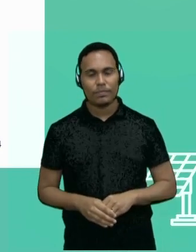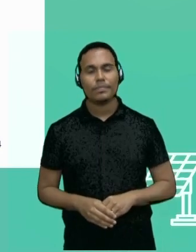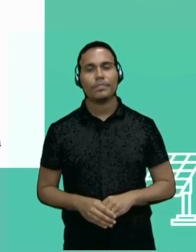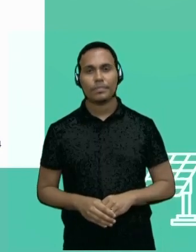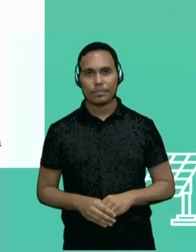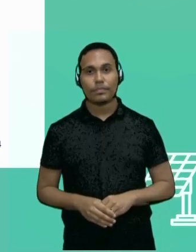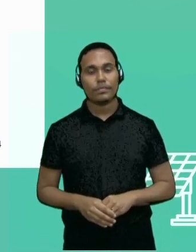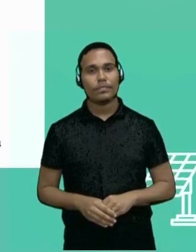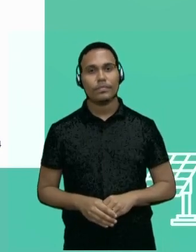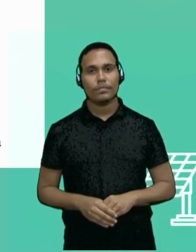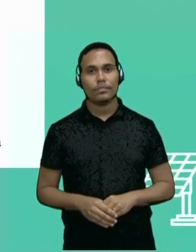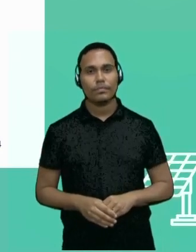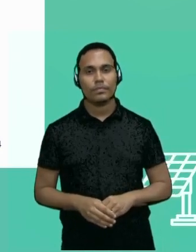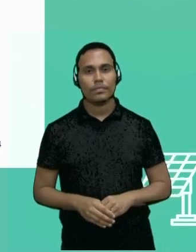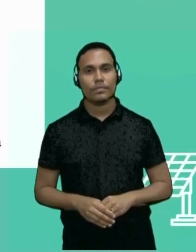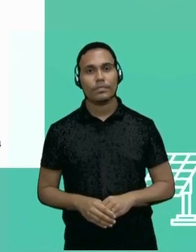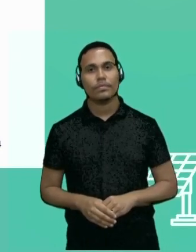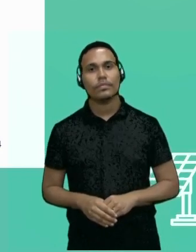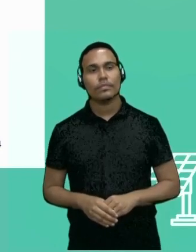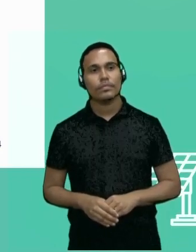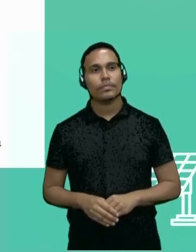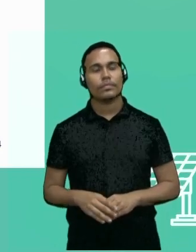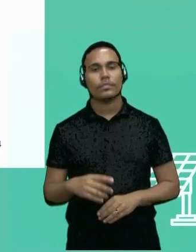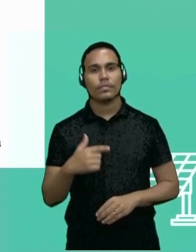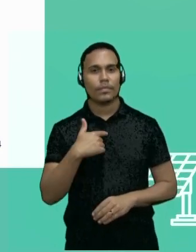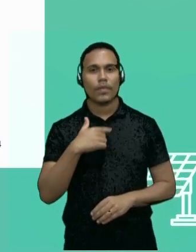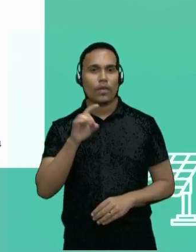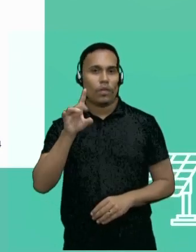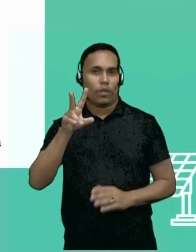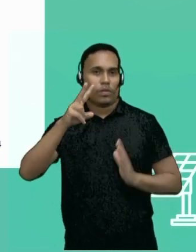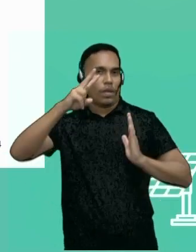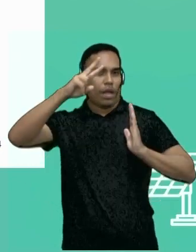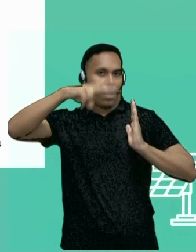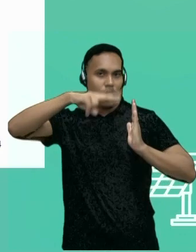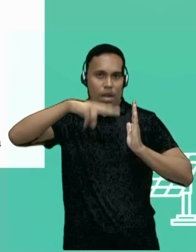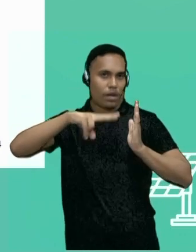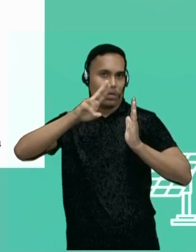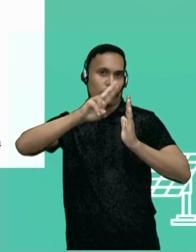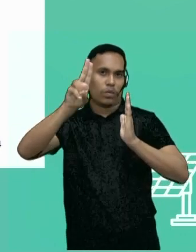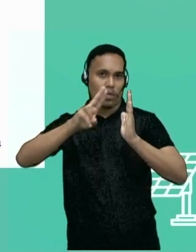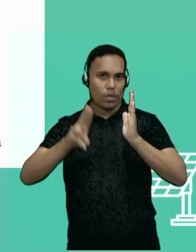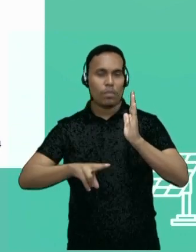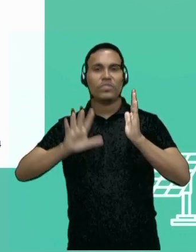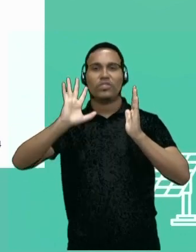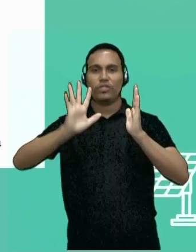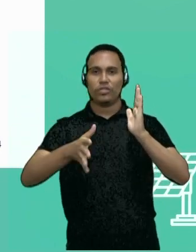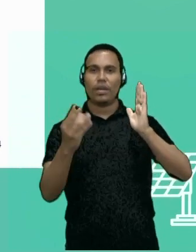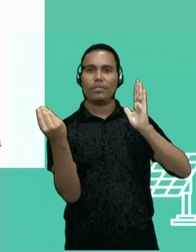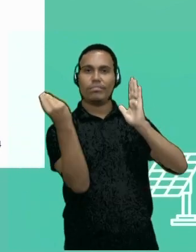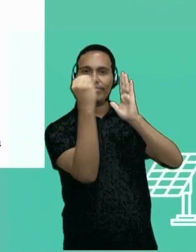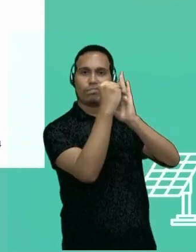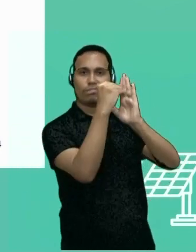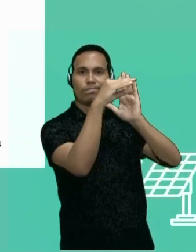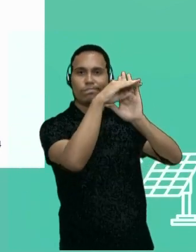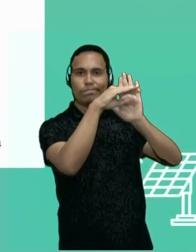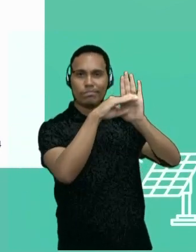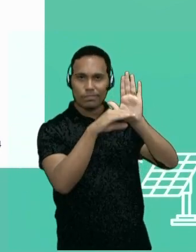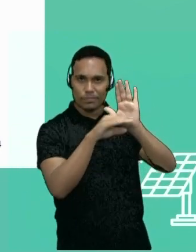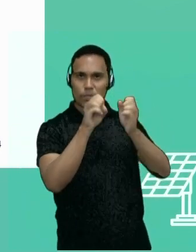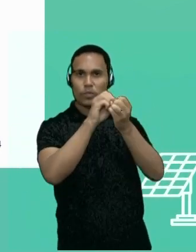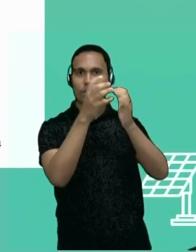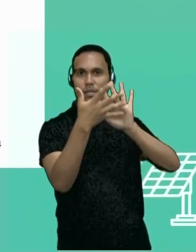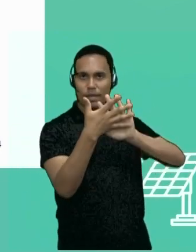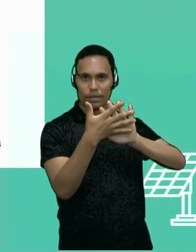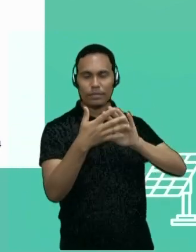Energy, manufacturing PEM fuel cells. We have integration and fuel cell systems engineers, including Fuel Cell Systems, which you saw on the